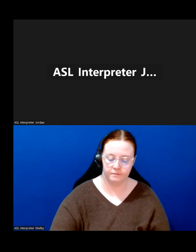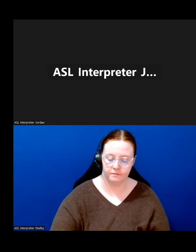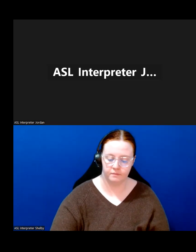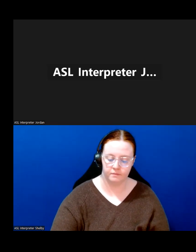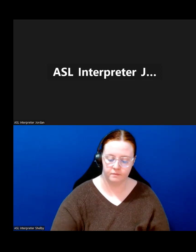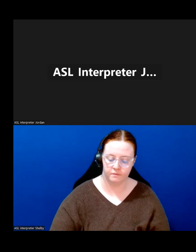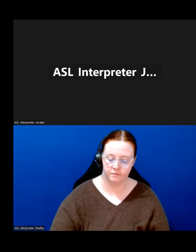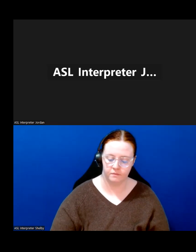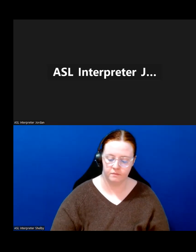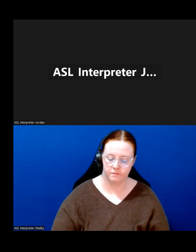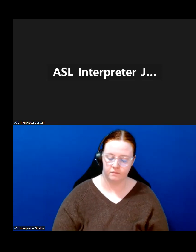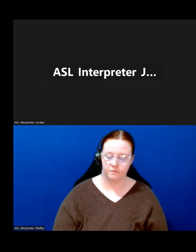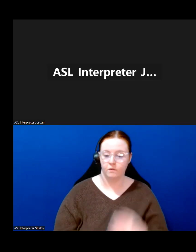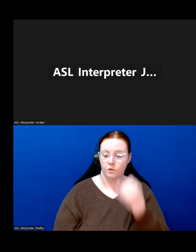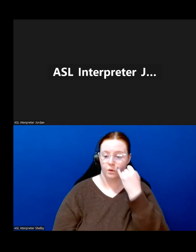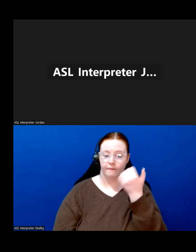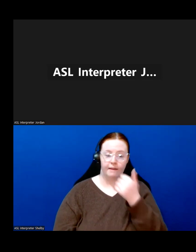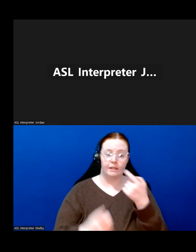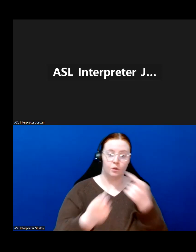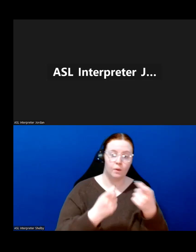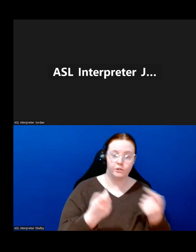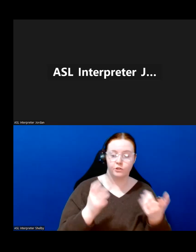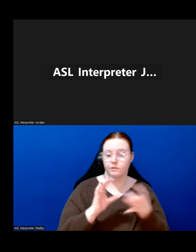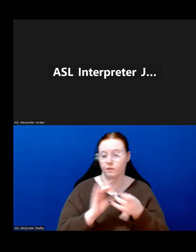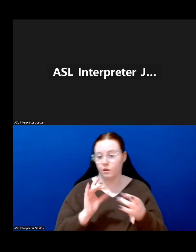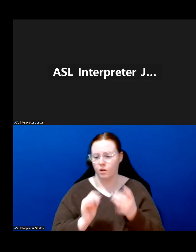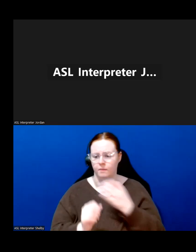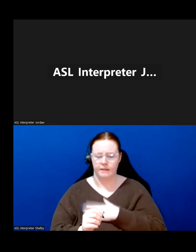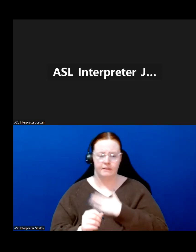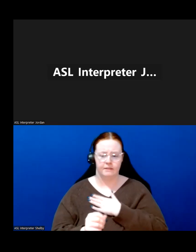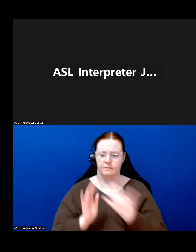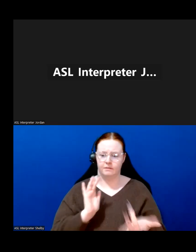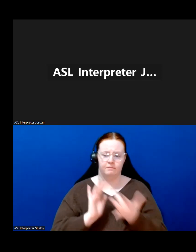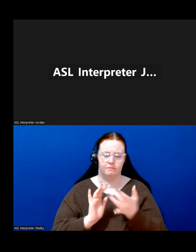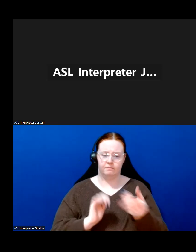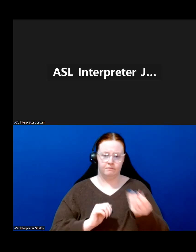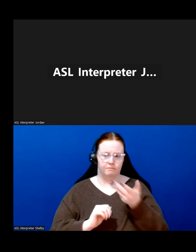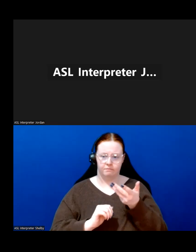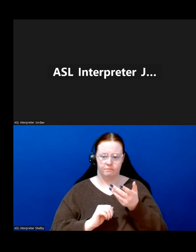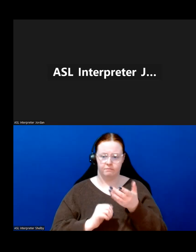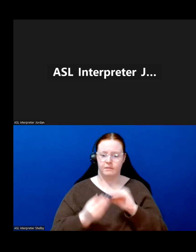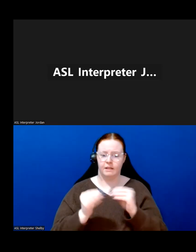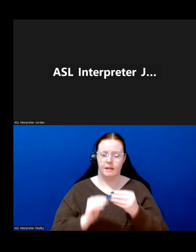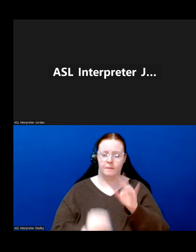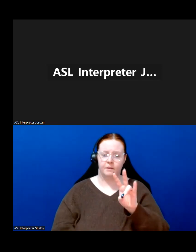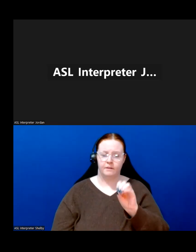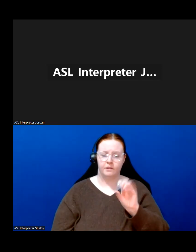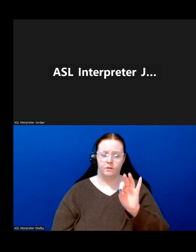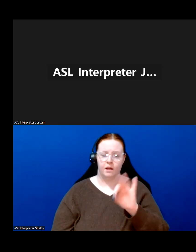Okay. So if anybody has any questions or comments, please, by all means, don't hesitate to reach out to Seniors NL. Our number is